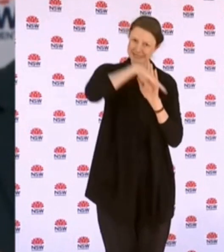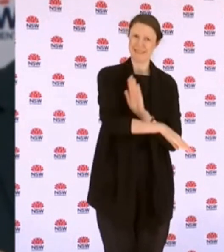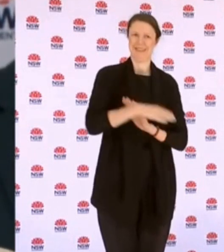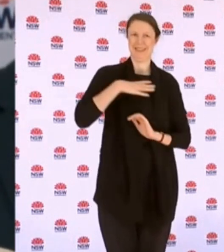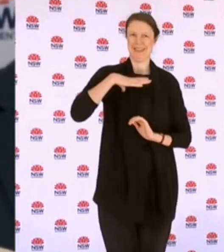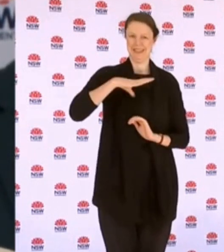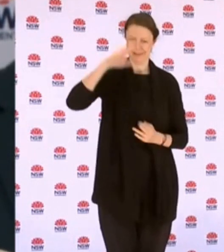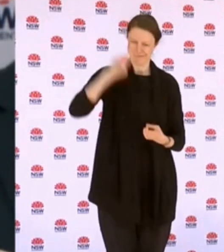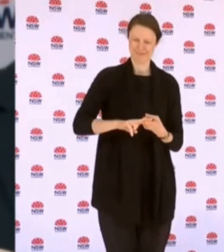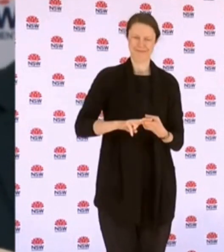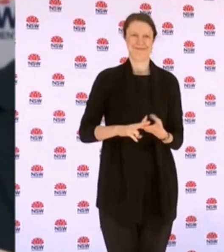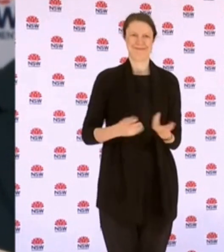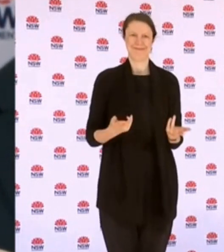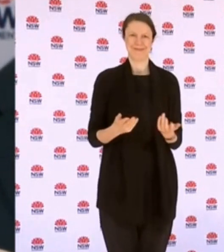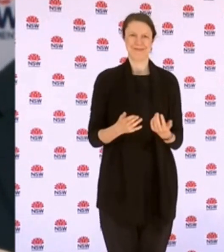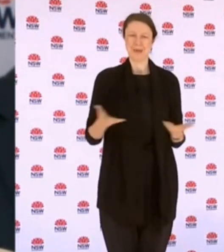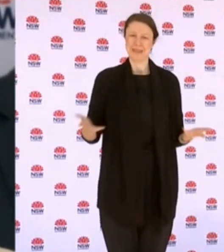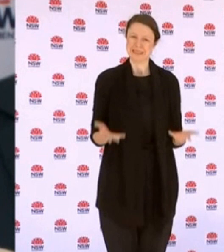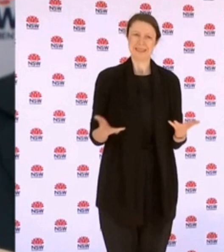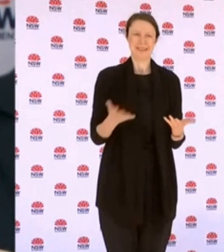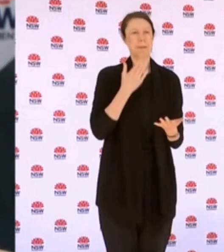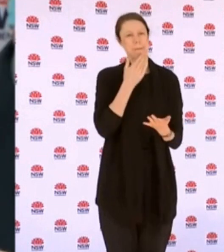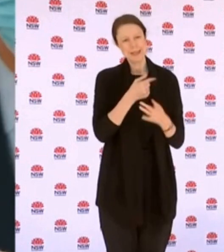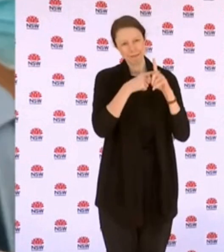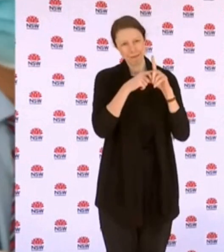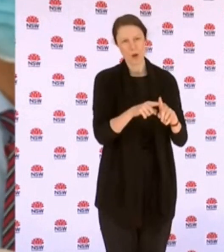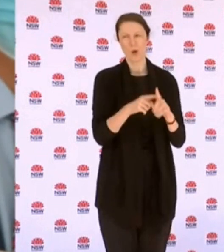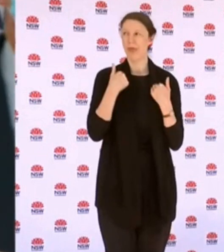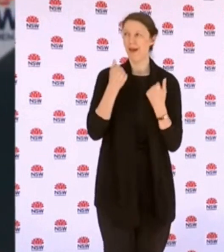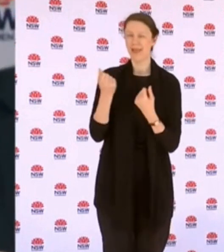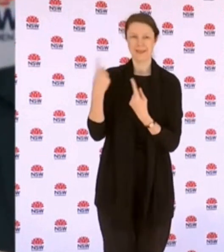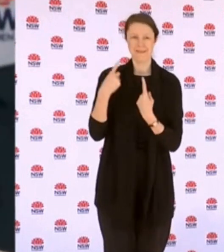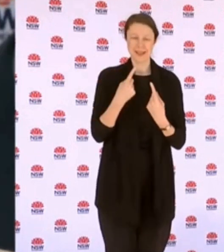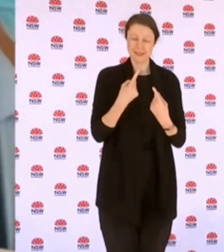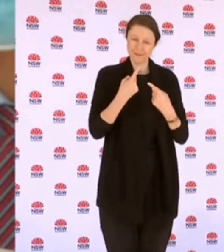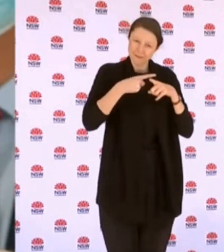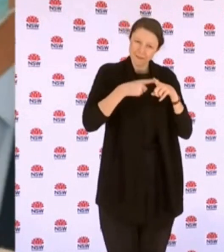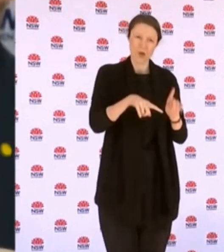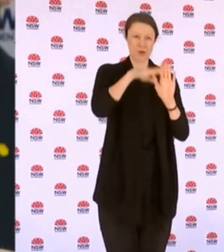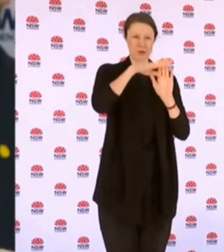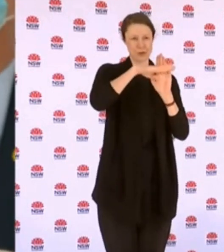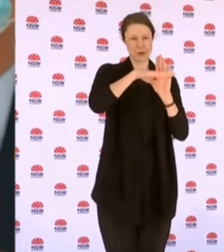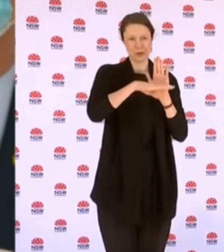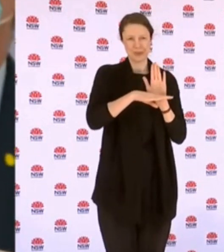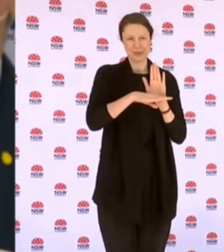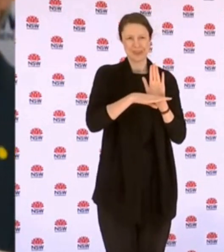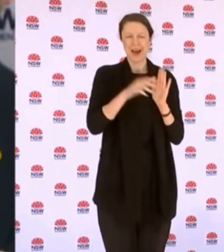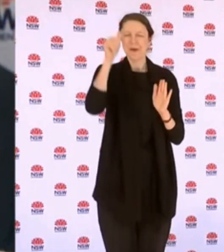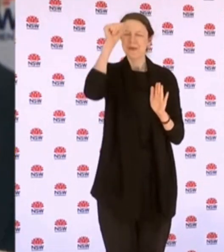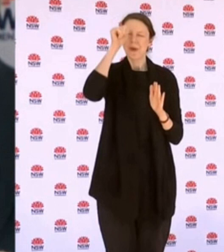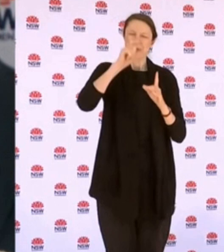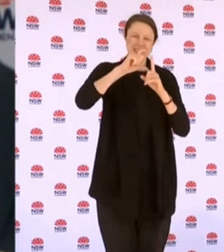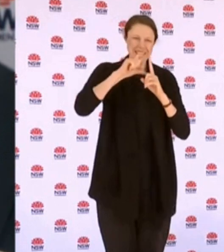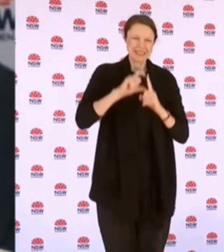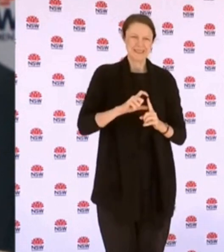just urge everybody to please follow the health advice. Please have, as difficult as it is, as less social interaction